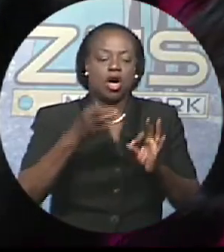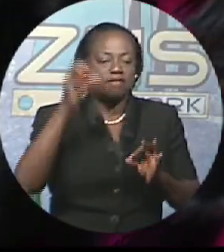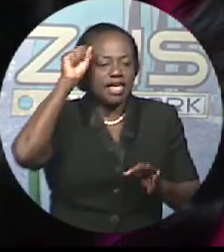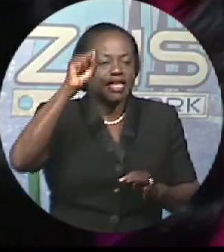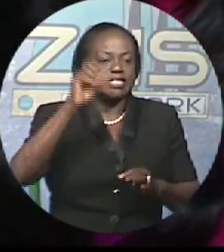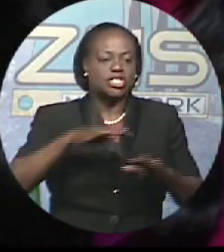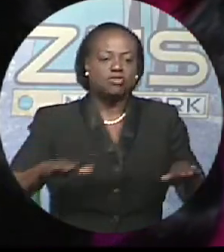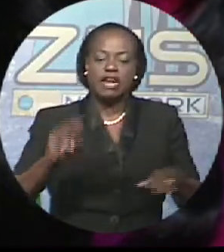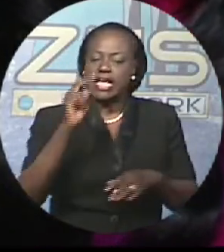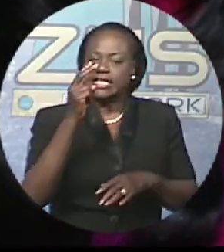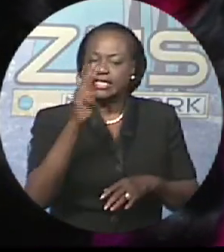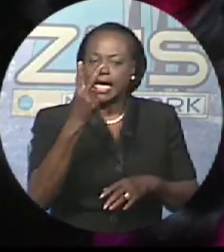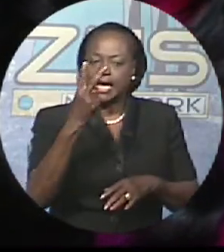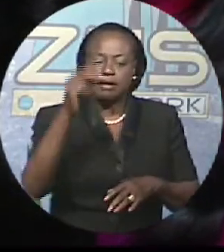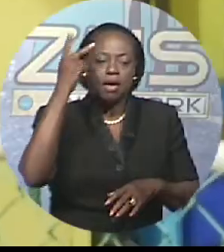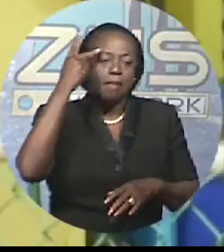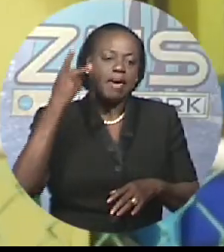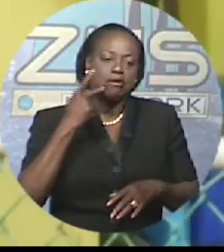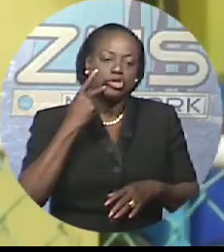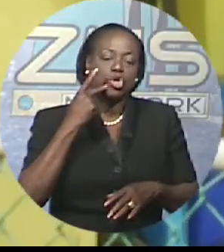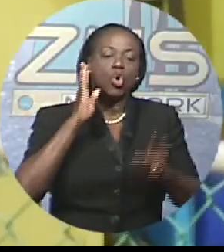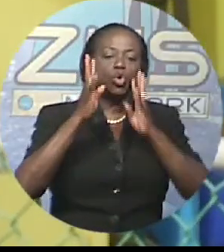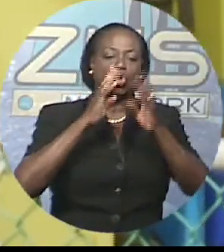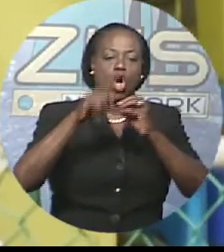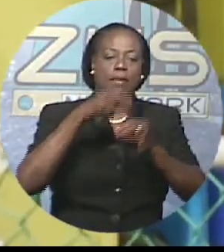But they get on their horses and they start to criticize.